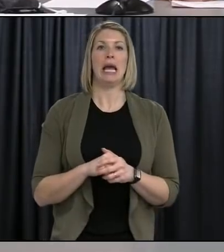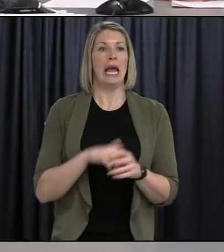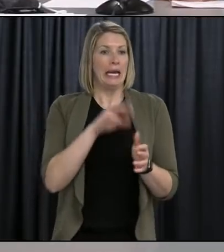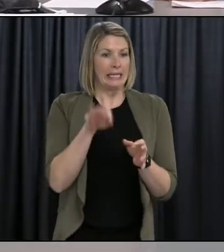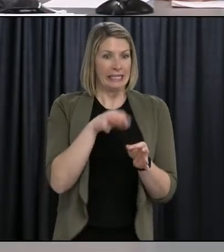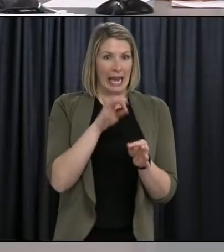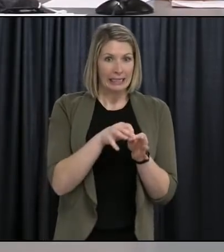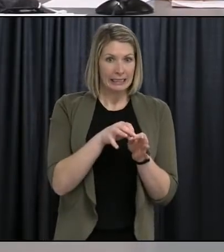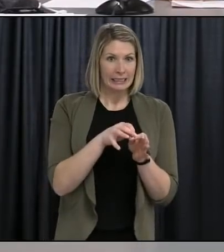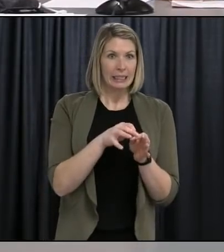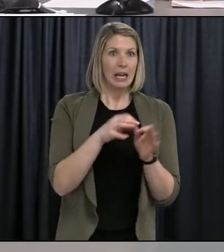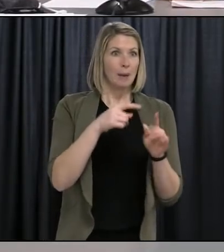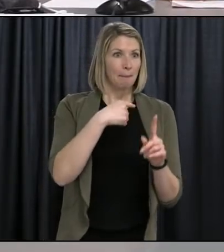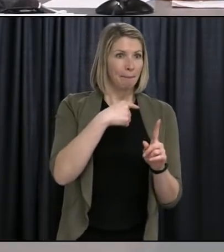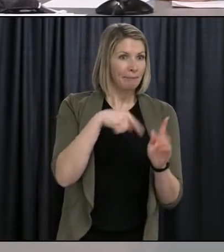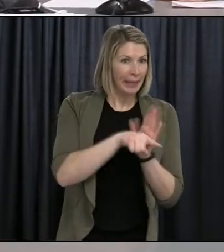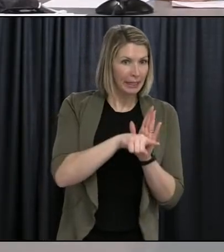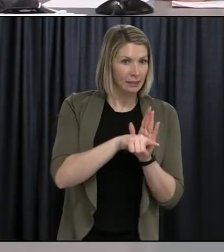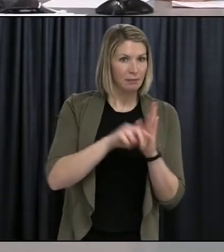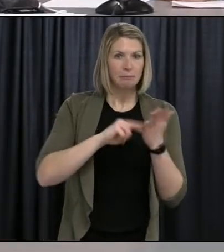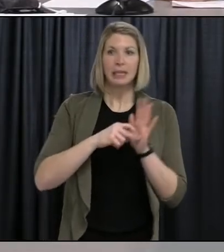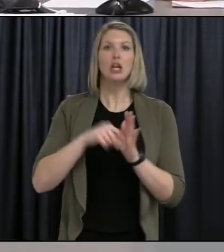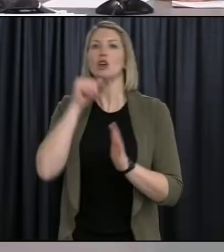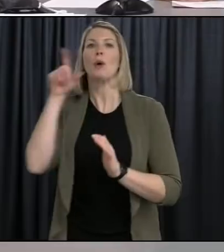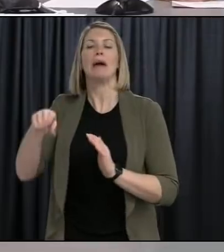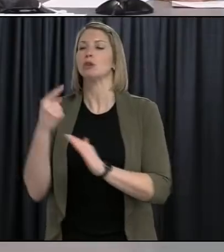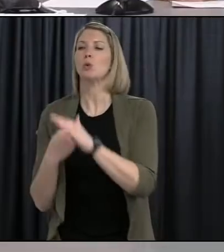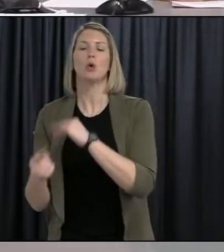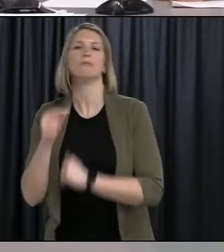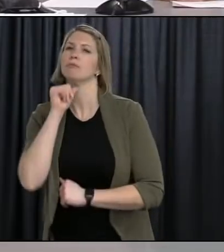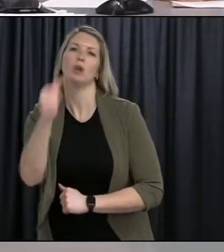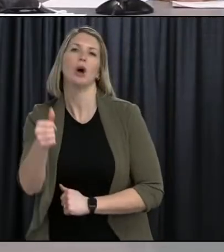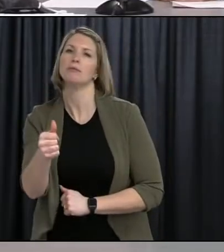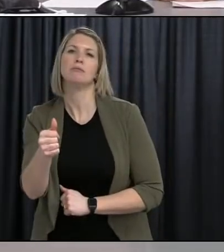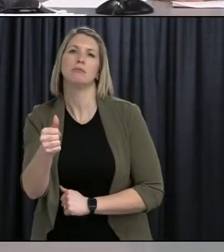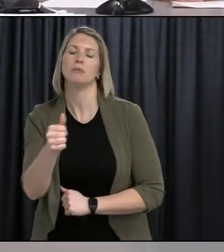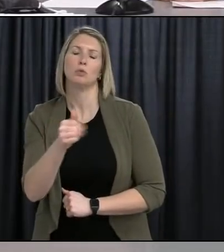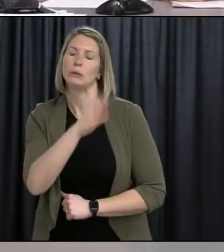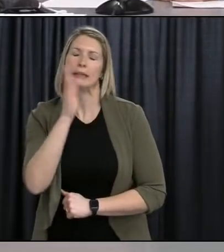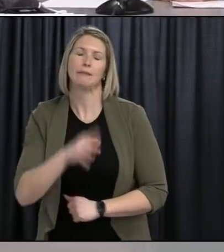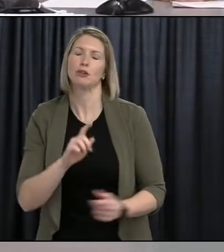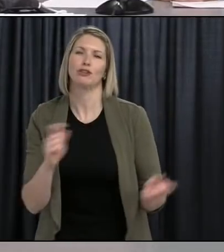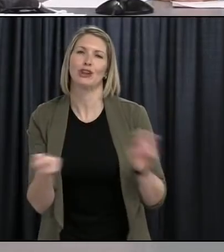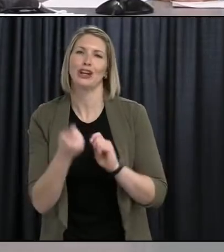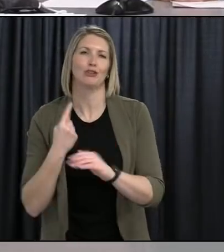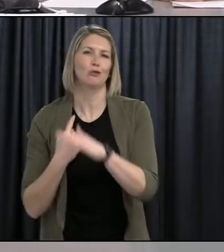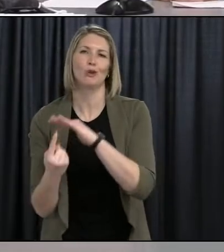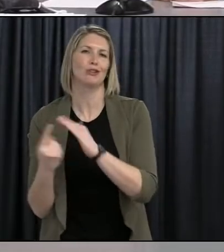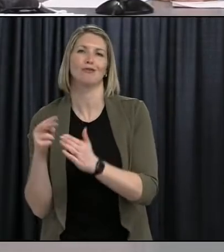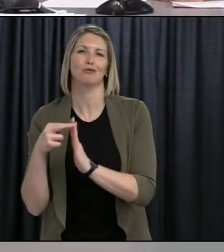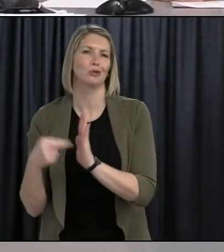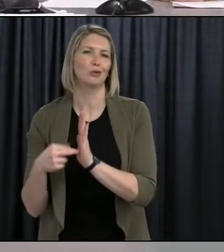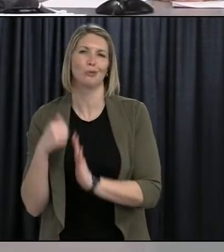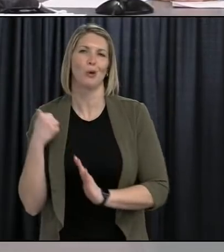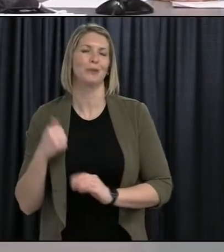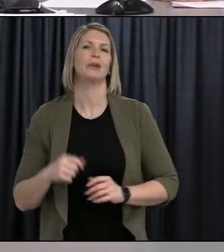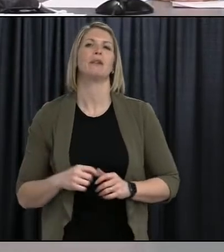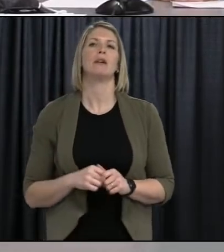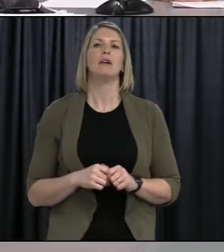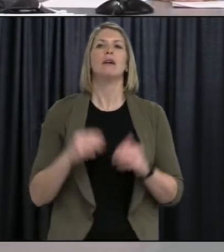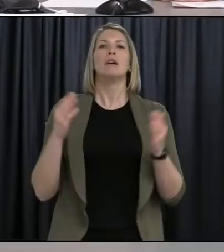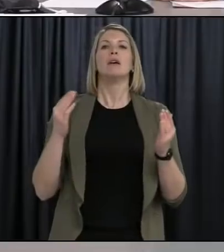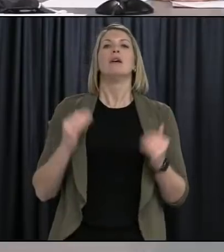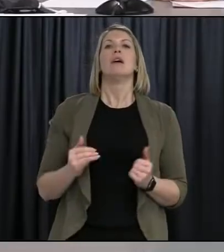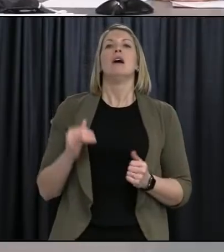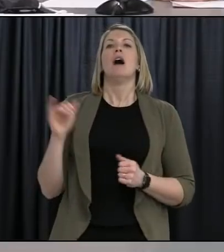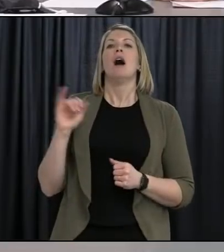Very good. Thanks for that clarification. The Teachers Association made a compelling case this week, noting that, if we want schools to stay open and relieve the pressure